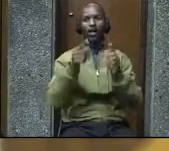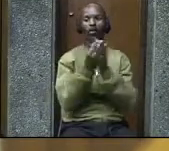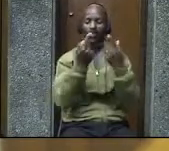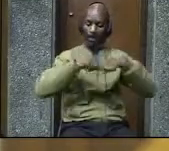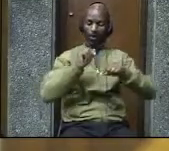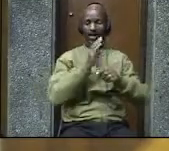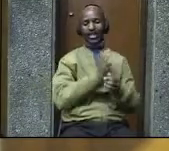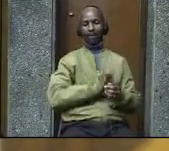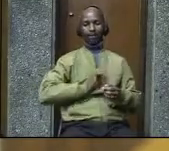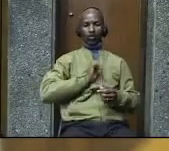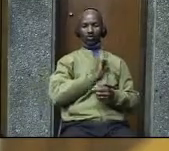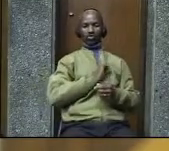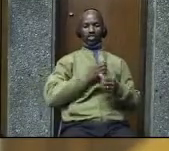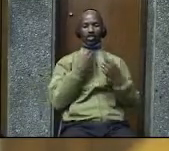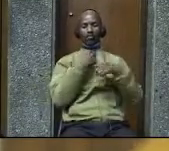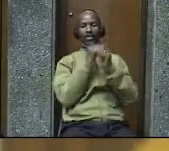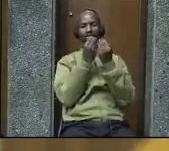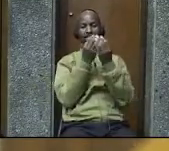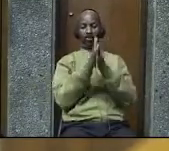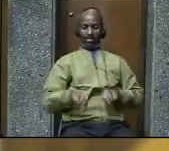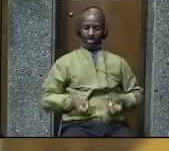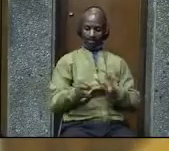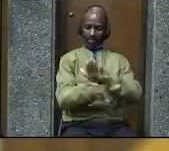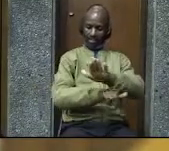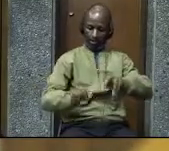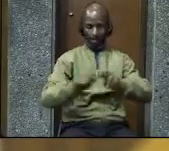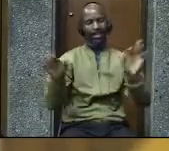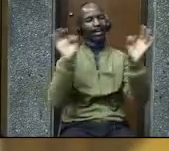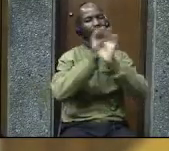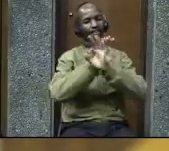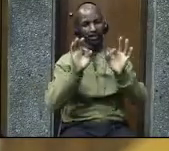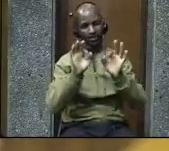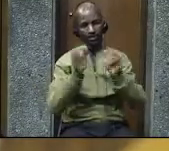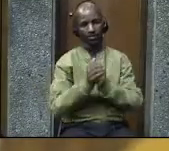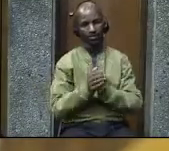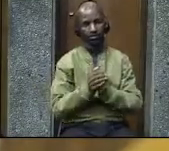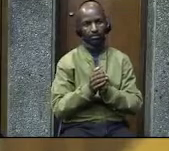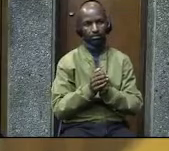a rona ba etse ka re batlo re fa lefatshe ba sa tlo re fang lona.